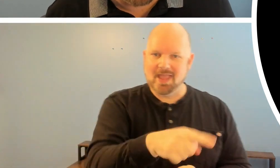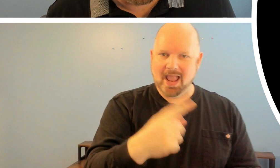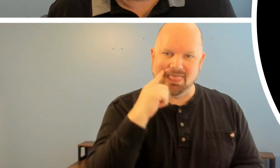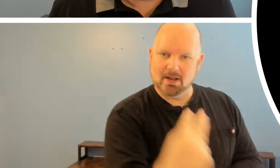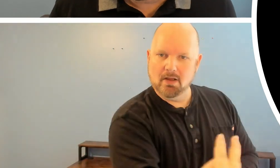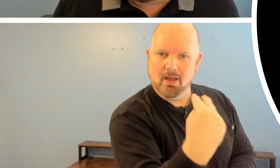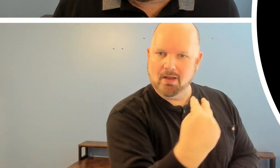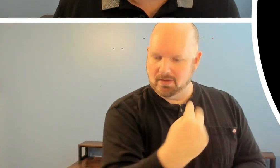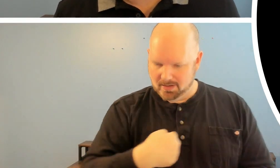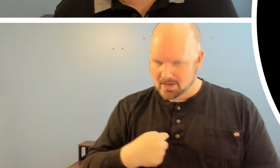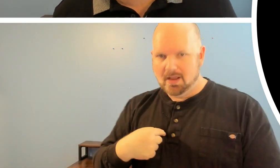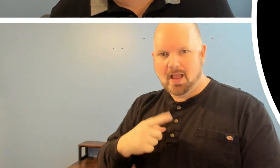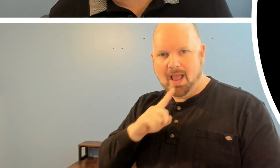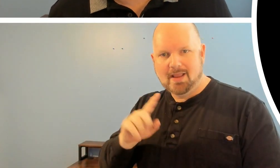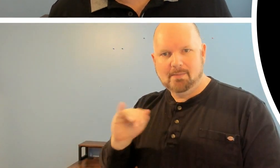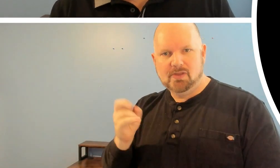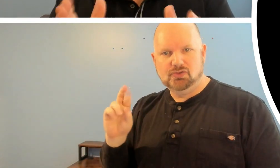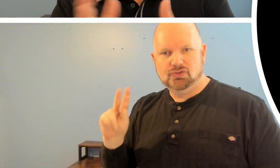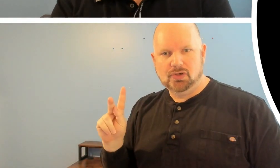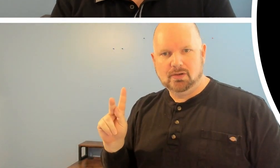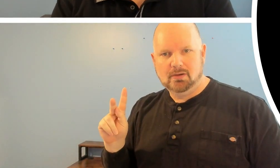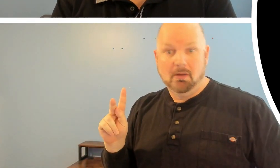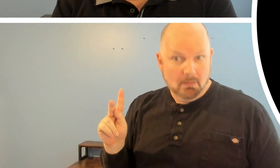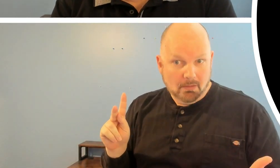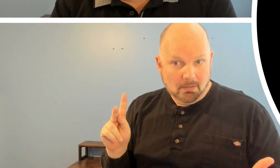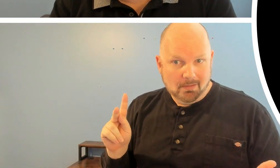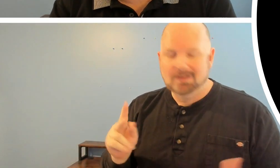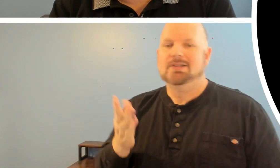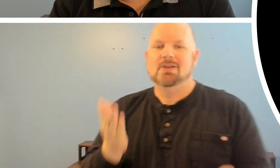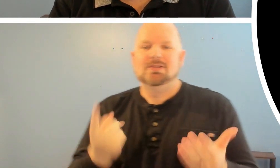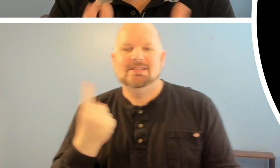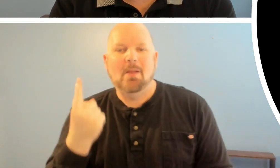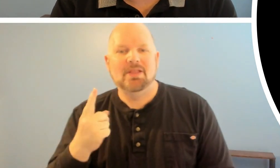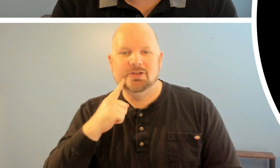jerk? Something to consider. Anyways, we'll get more into the